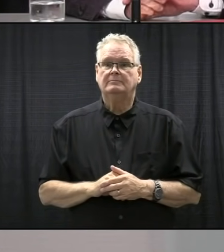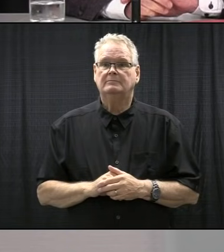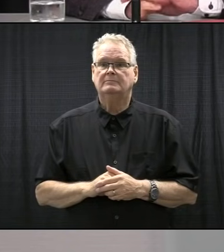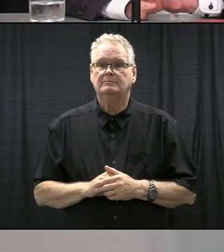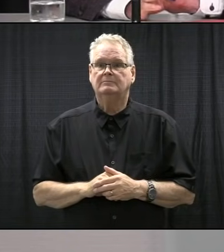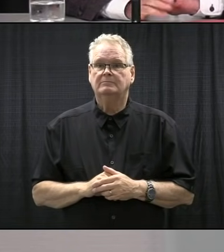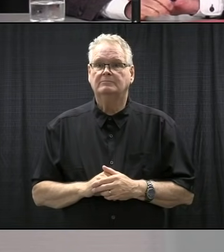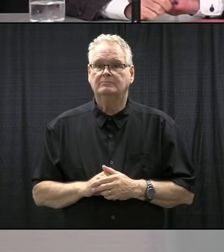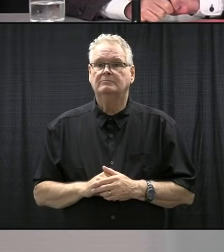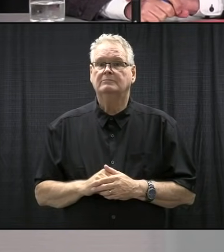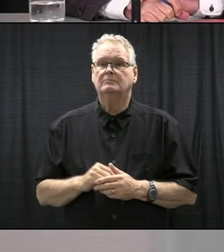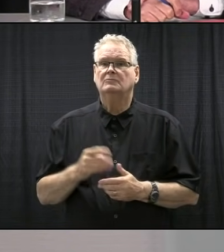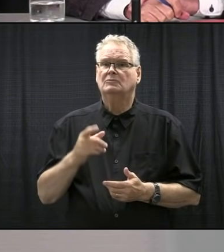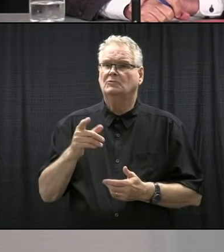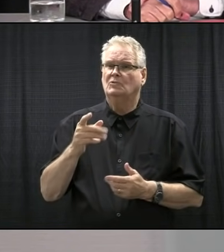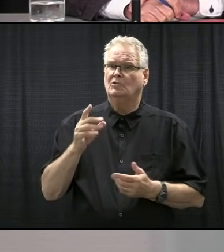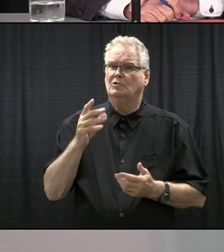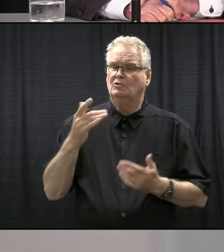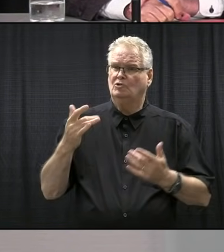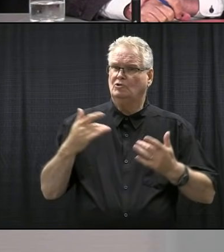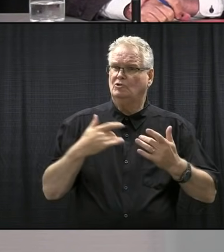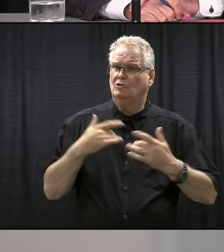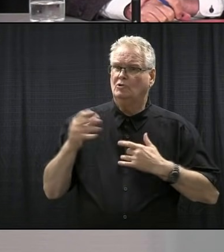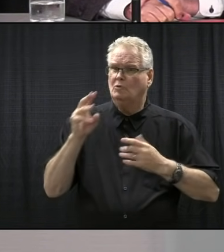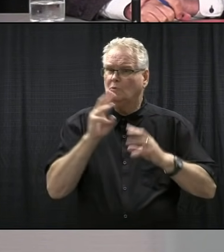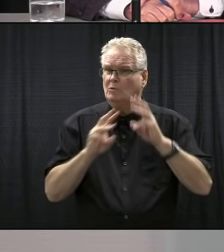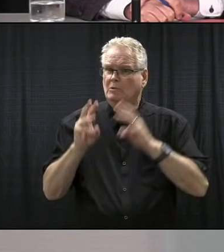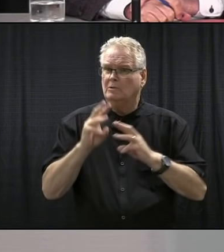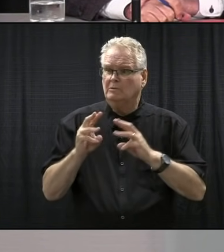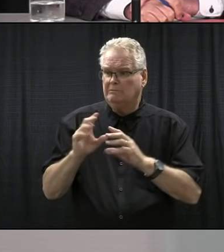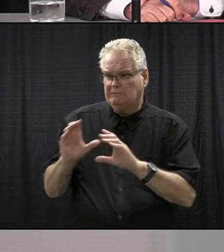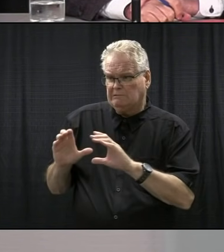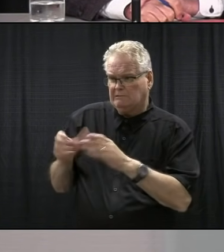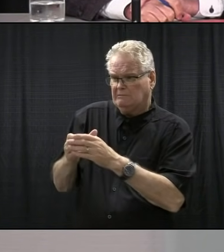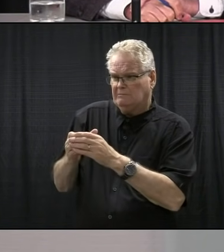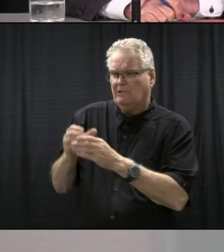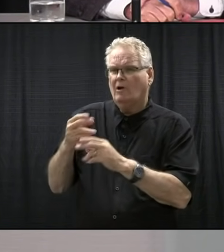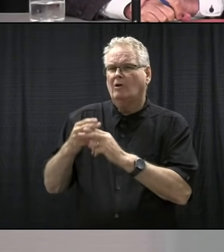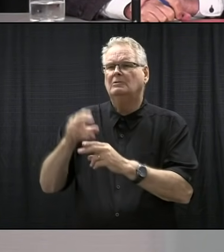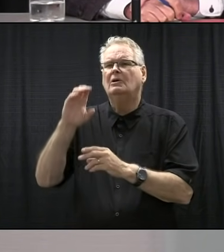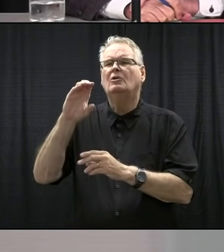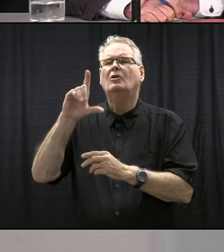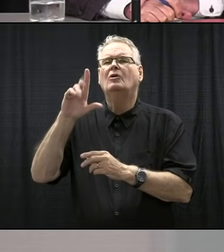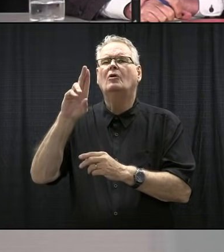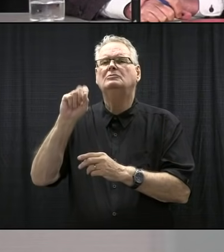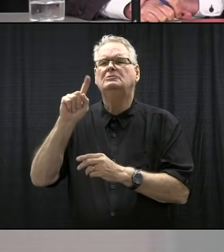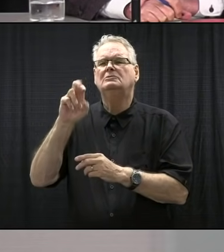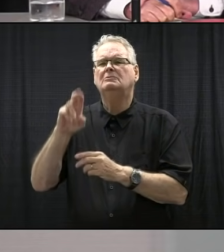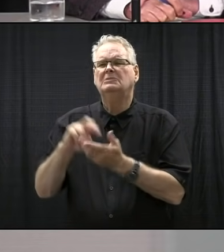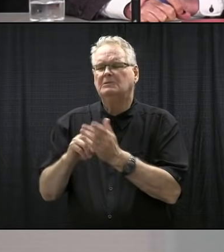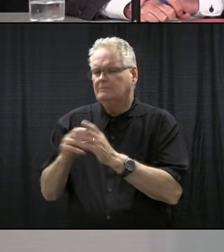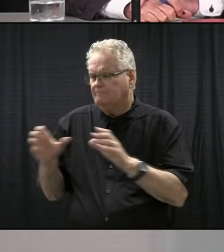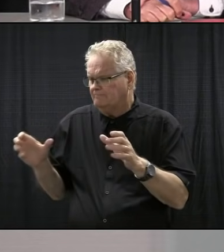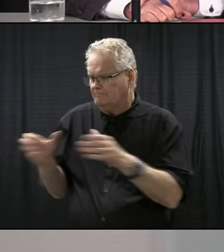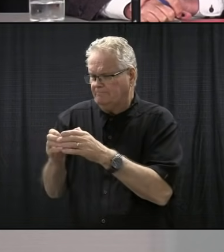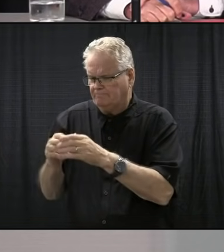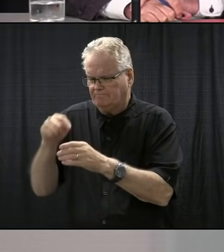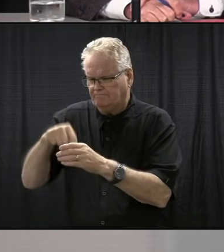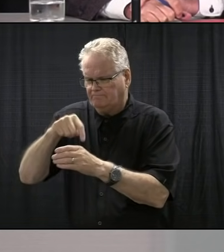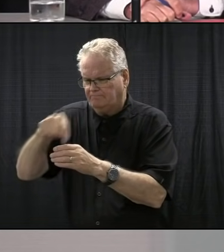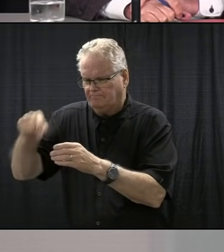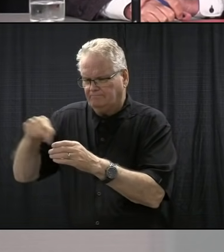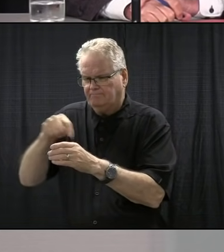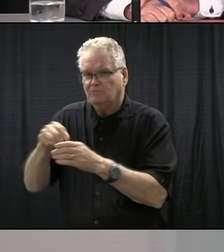this happening, or who are you seeing these COVID cases in? So right now it's certainly just a small cluster,